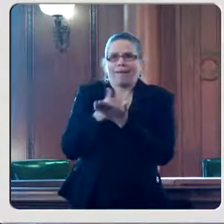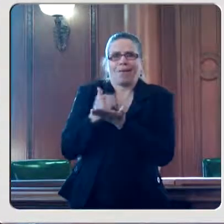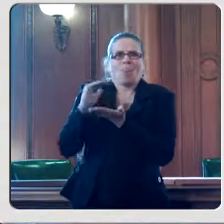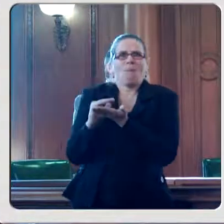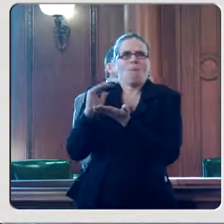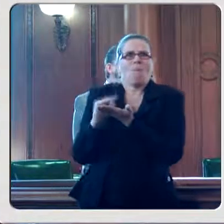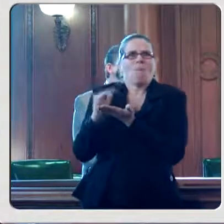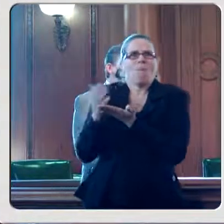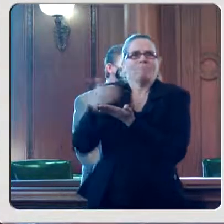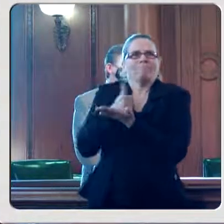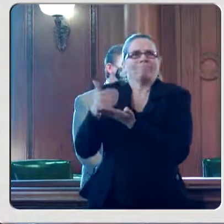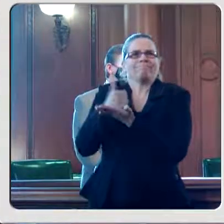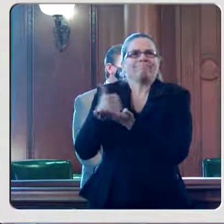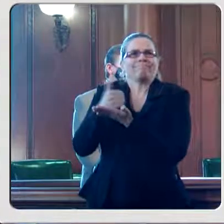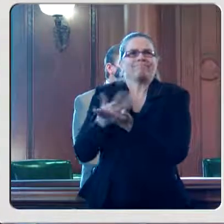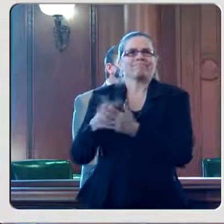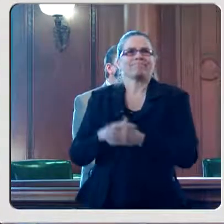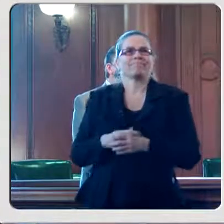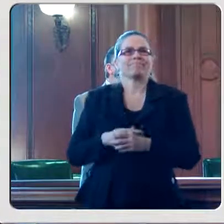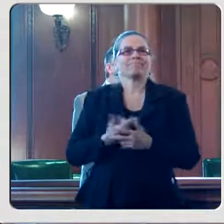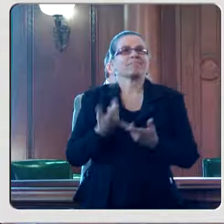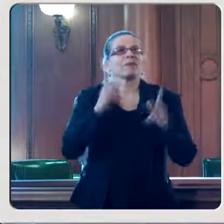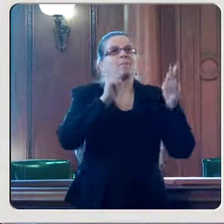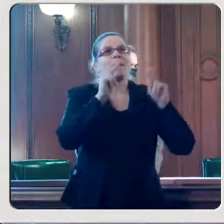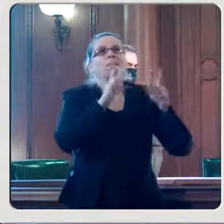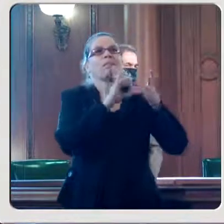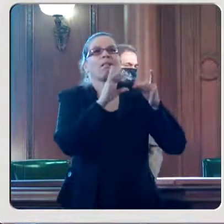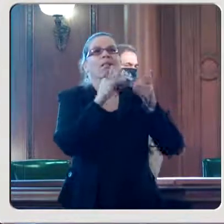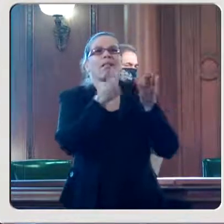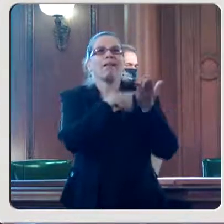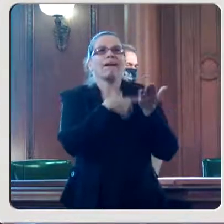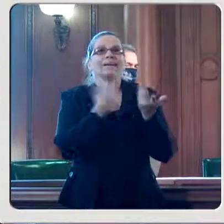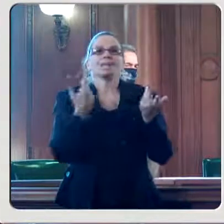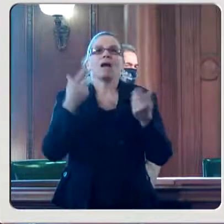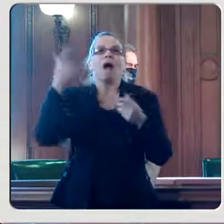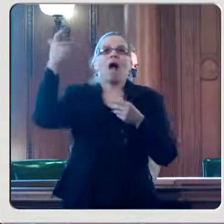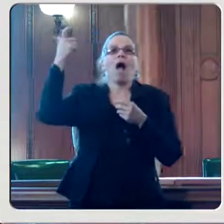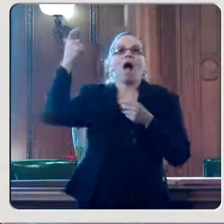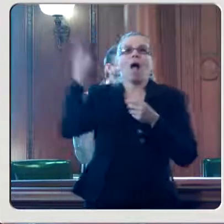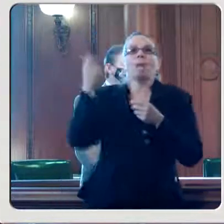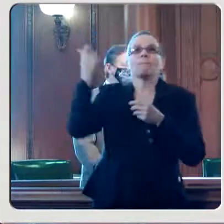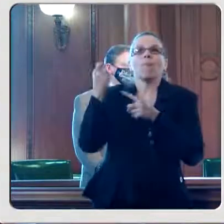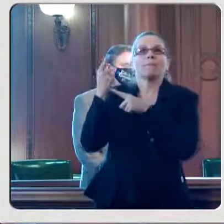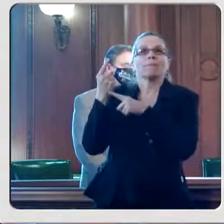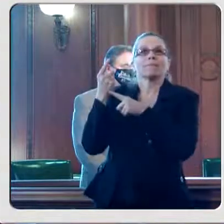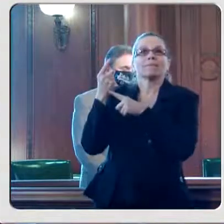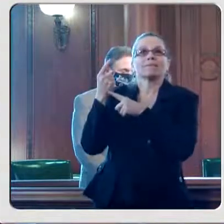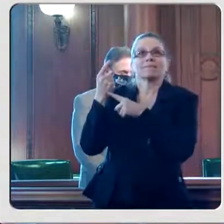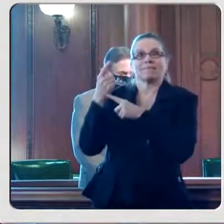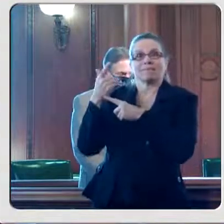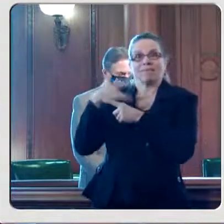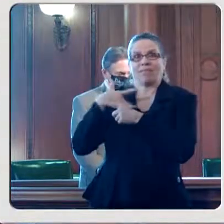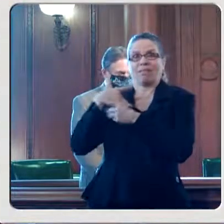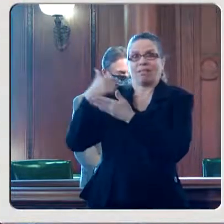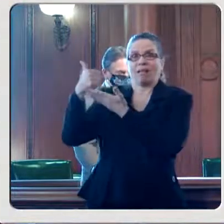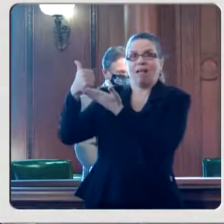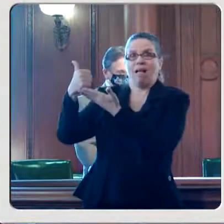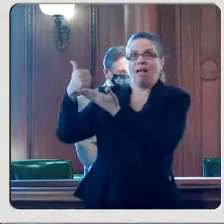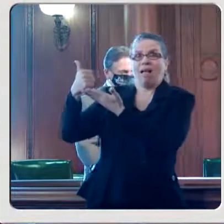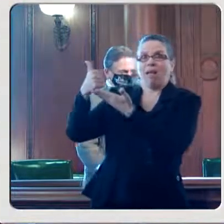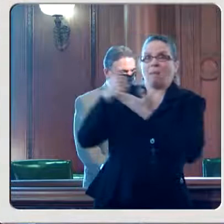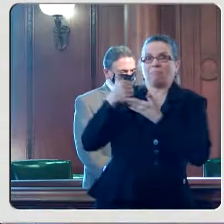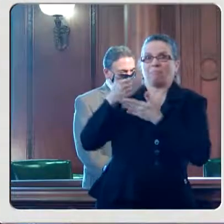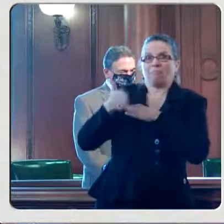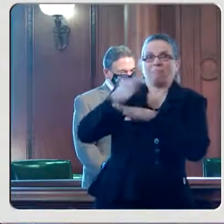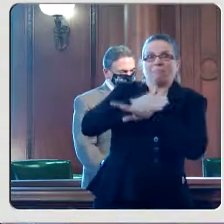Academic experts suggest that unemployment in Massachusetts will not fully recover until 2022, which further exacerbates